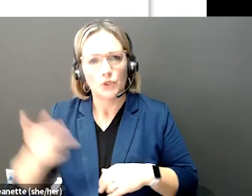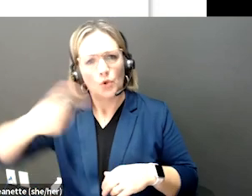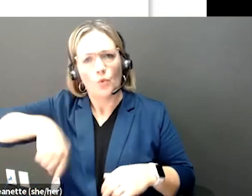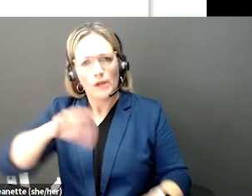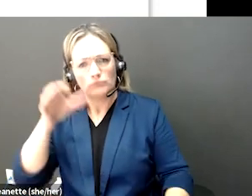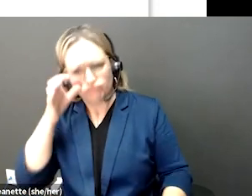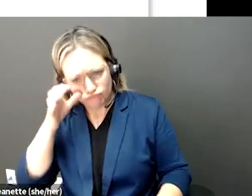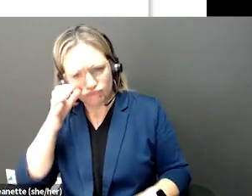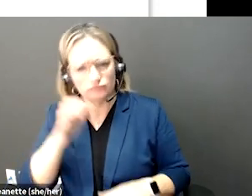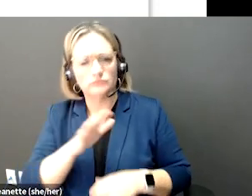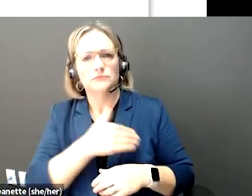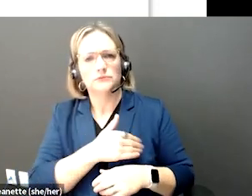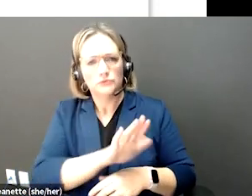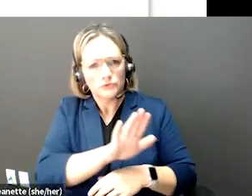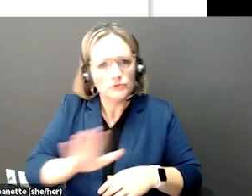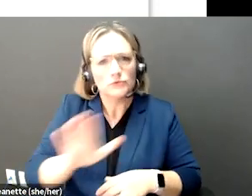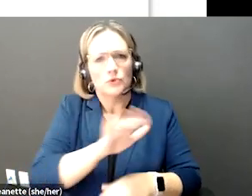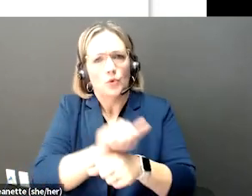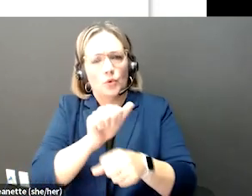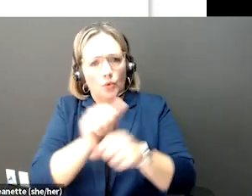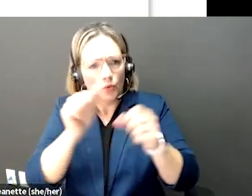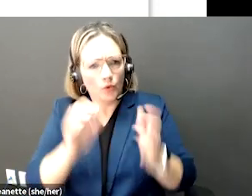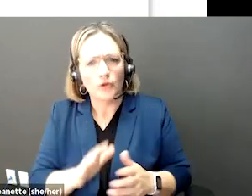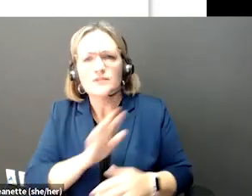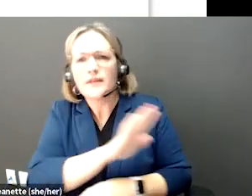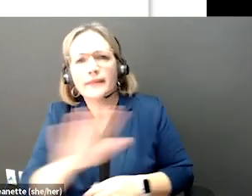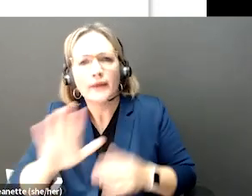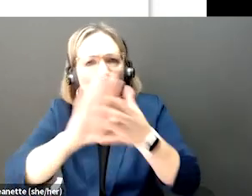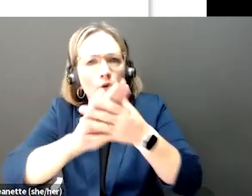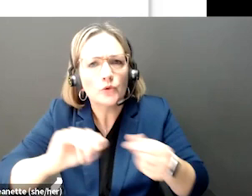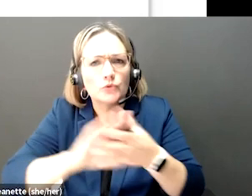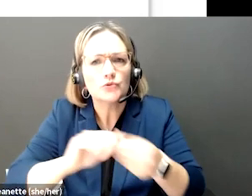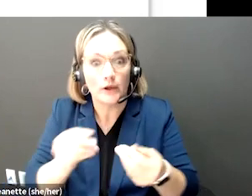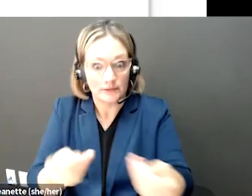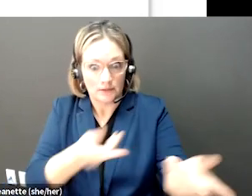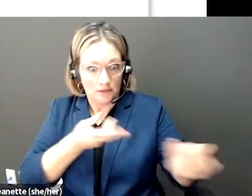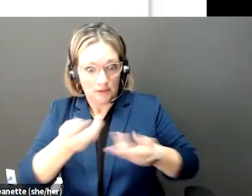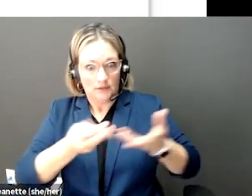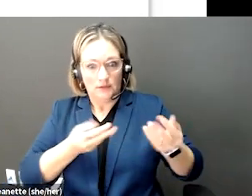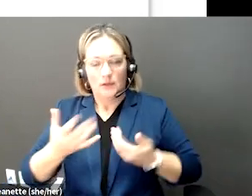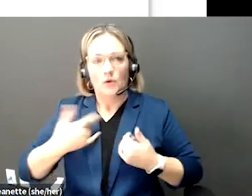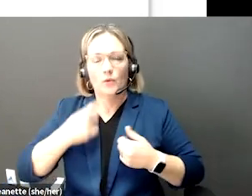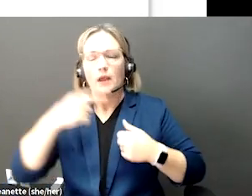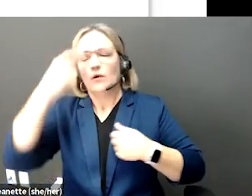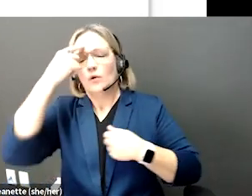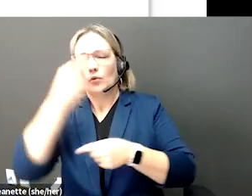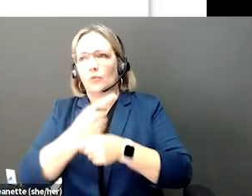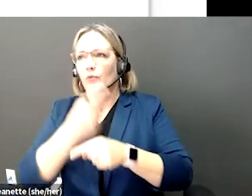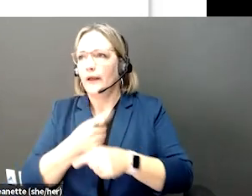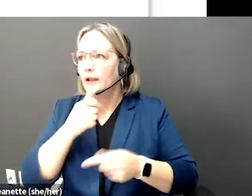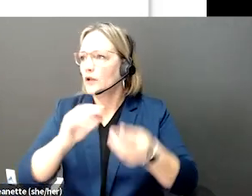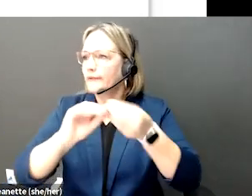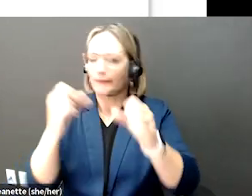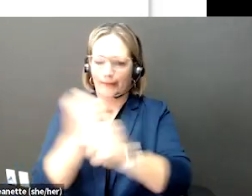needs. Having the advisors share the members' stories with us helps to respond to the members as people and not as numbers. We